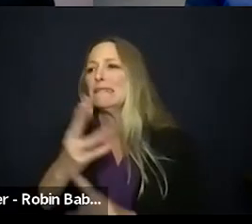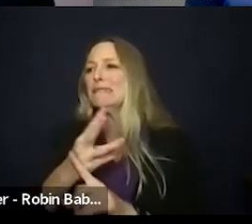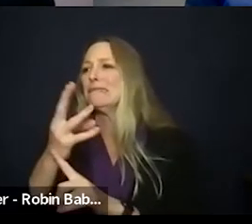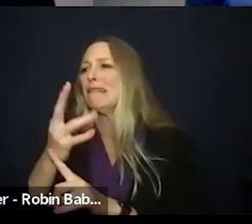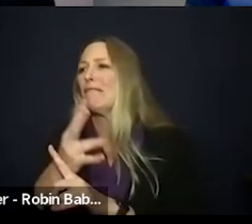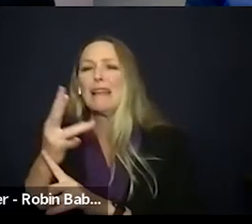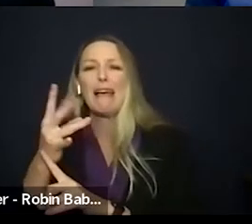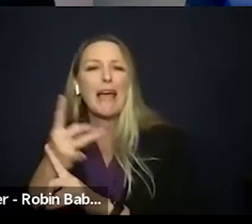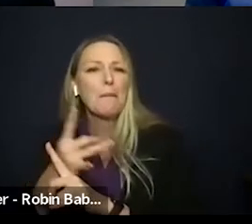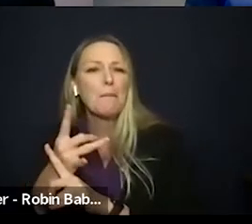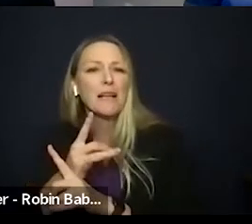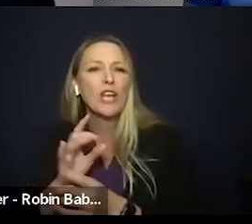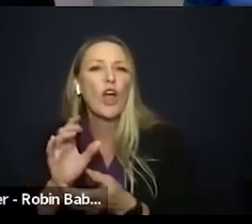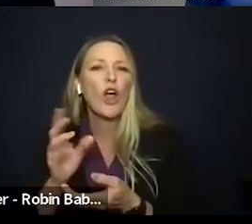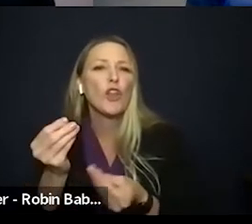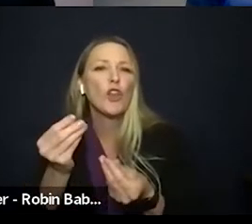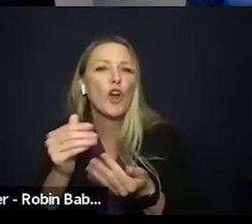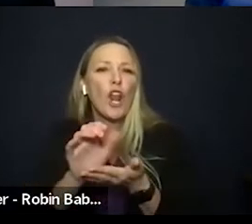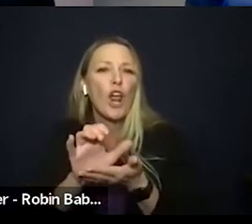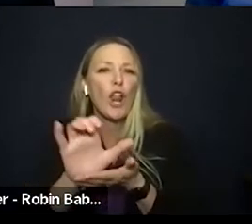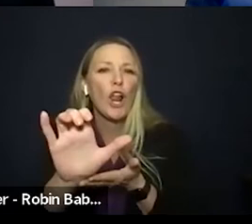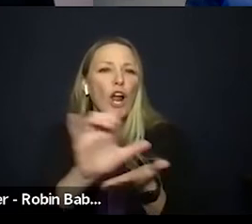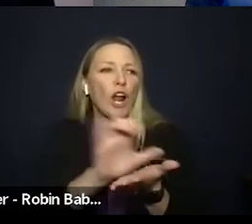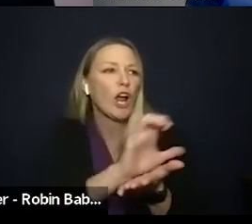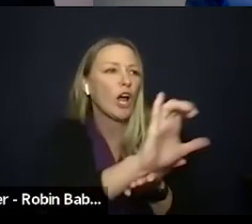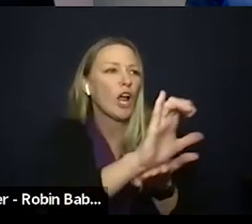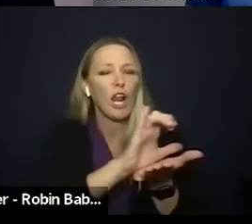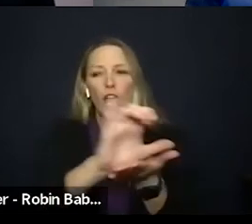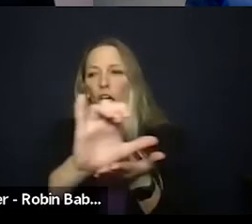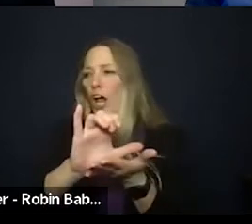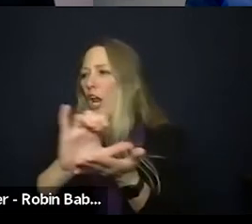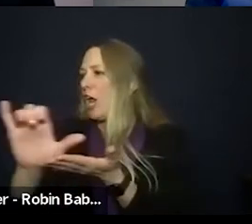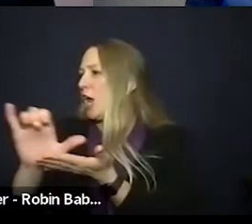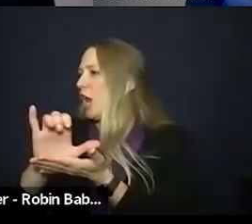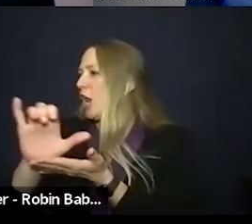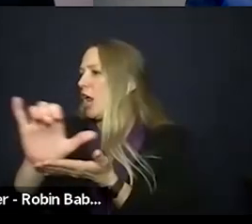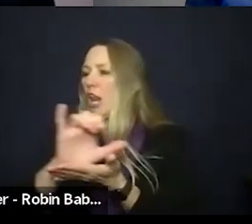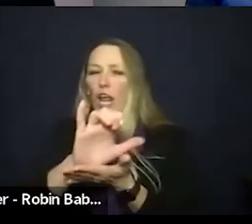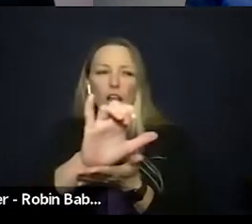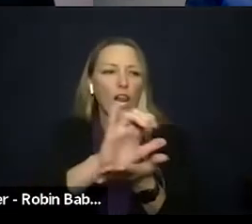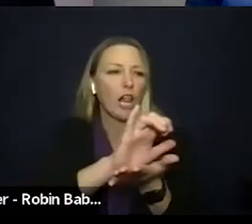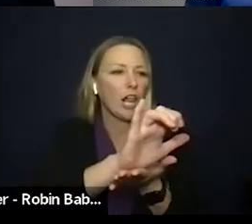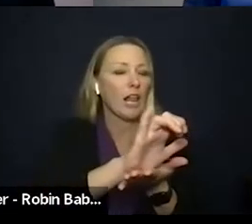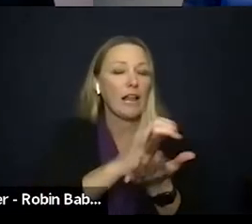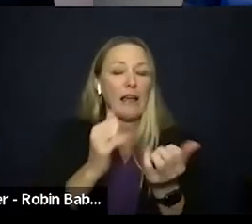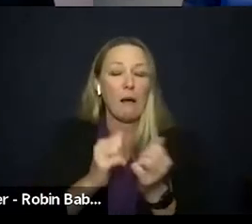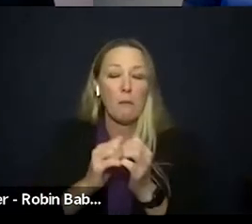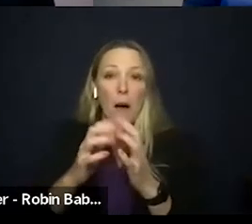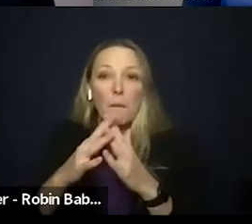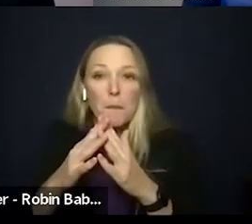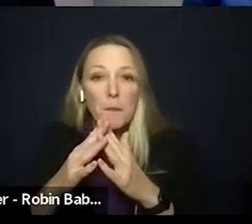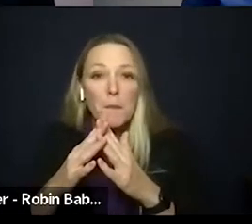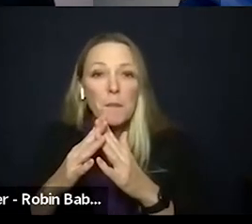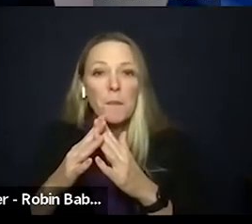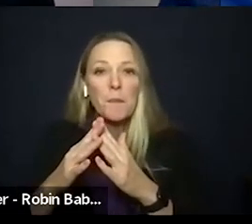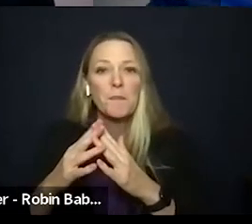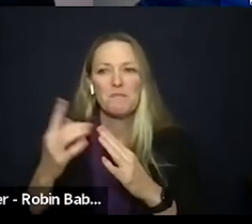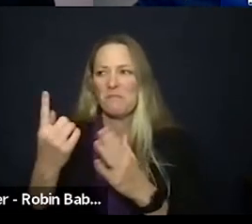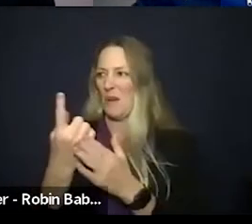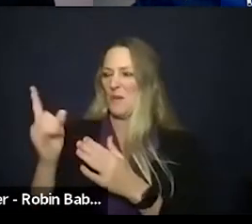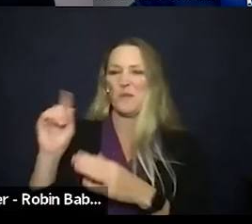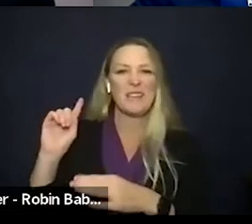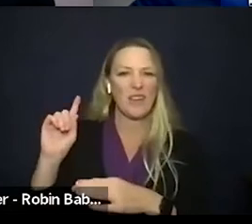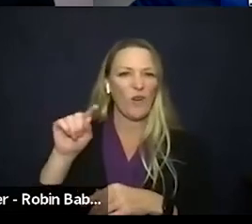ground in in the summer and so where you see right now is the status about a week ago from one of the construction cameras and the facilities have really